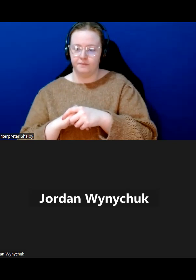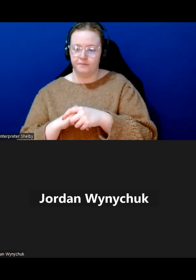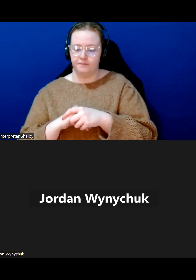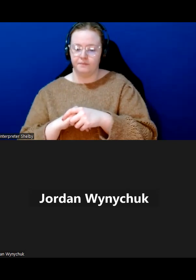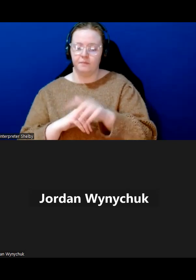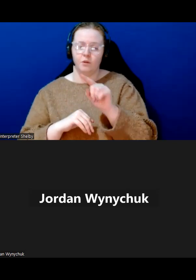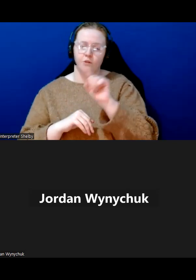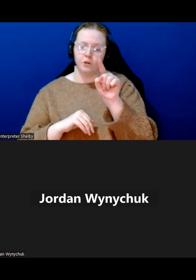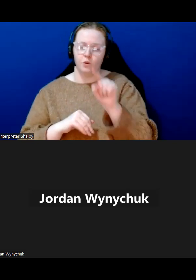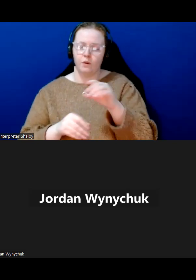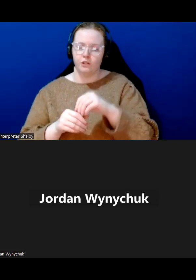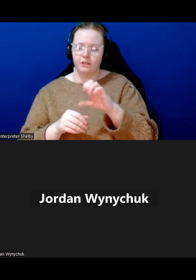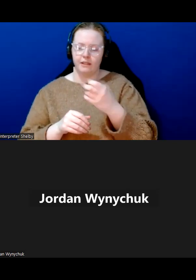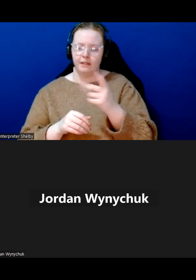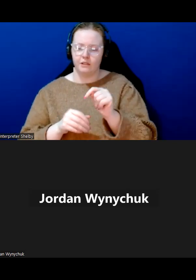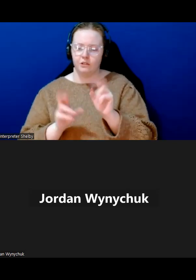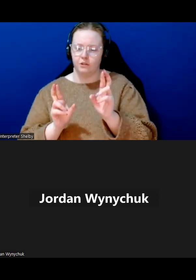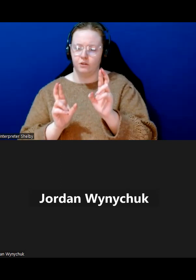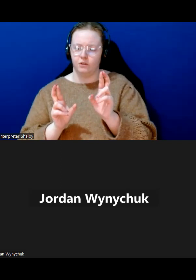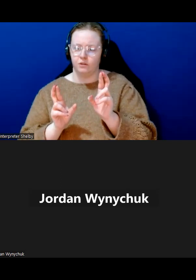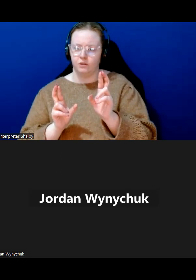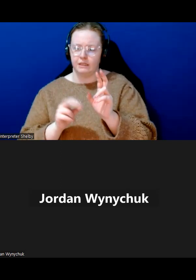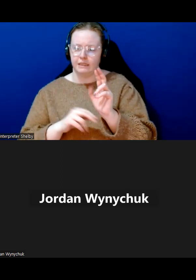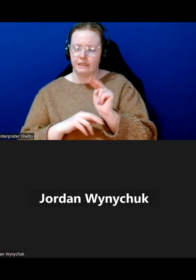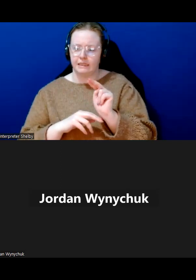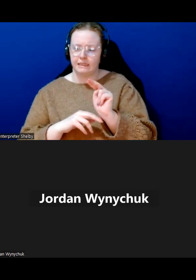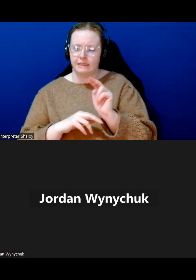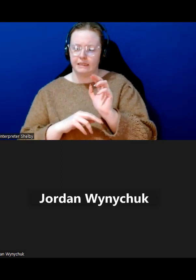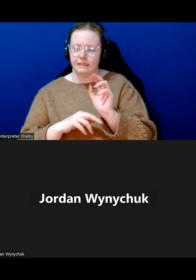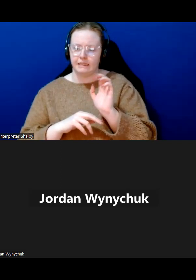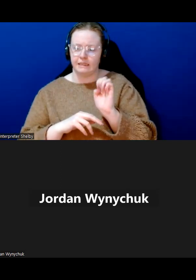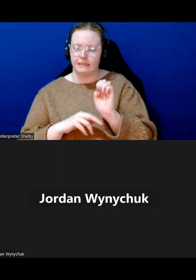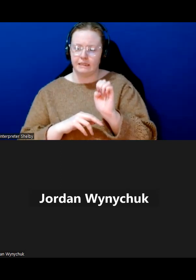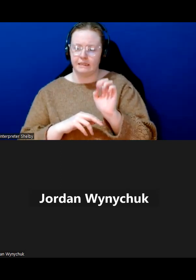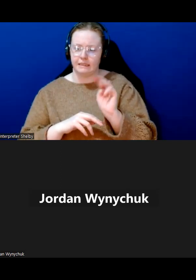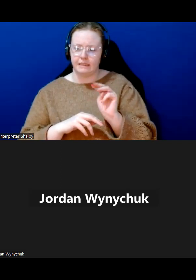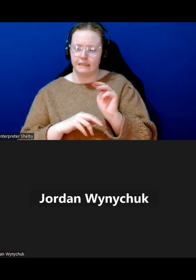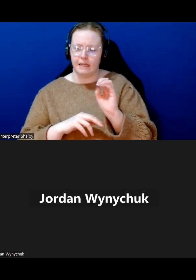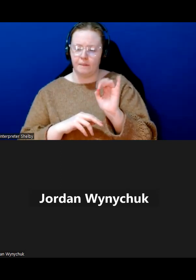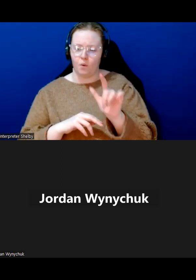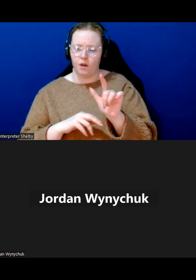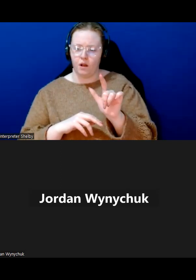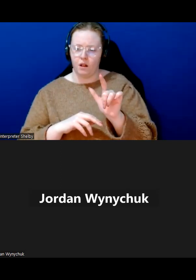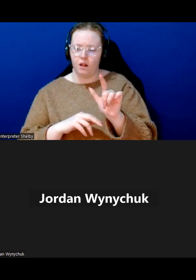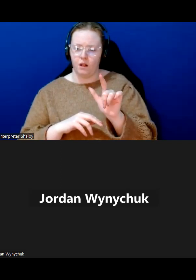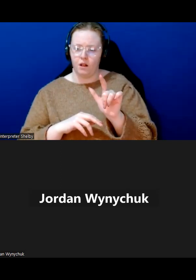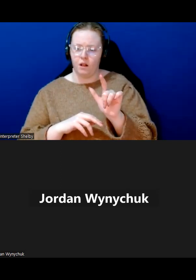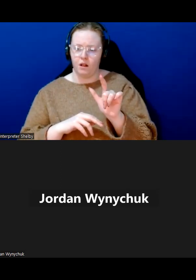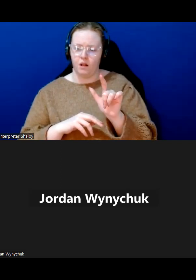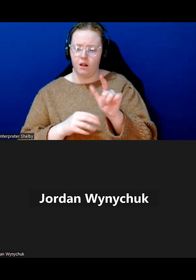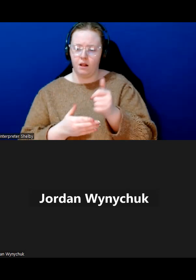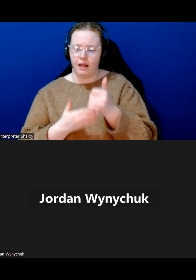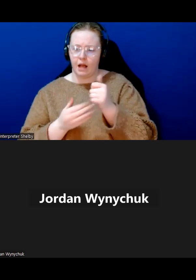this correctly. Does neem oil, and NEEM for Nancy, Yeah. oil help with those